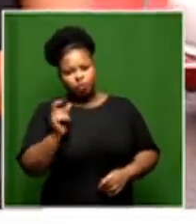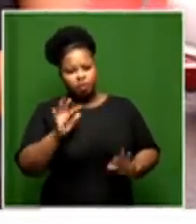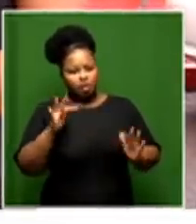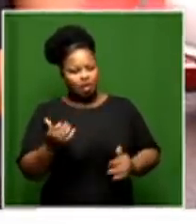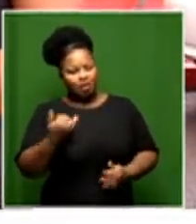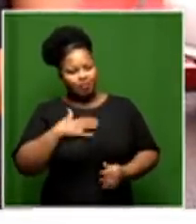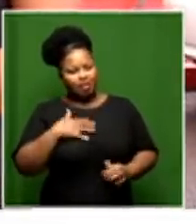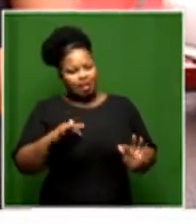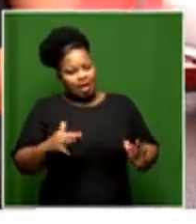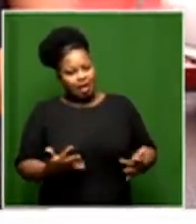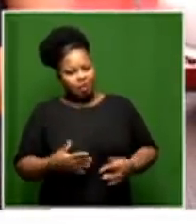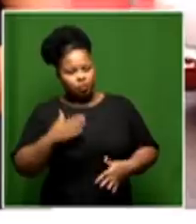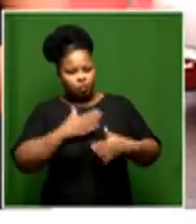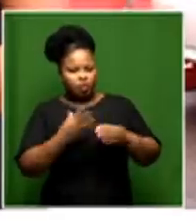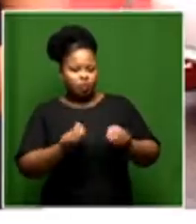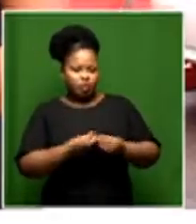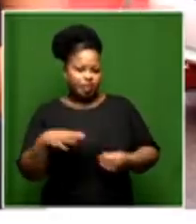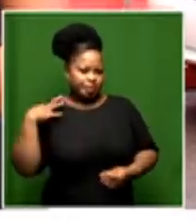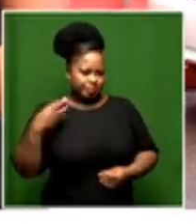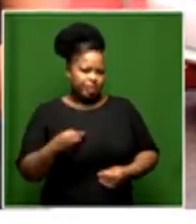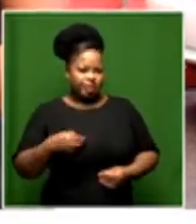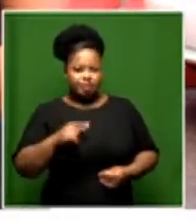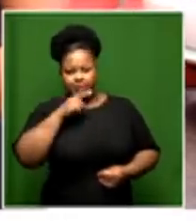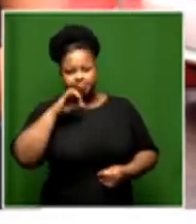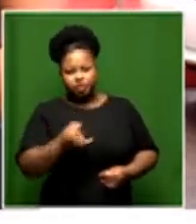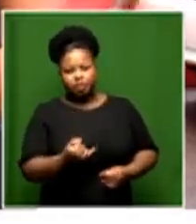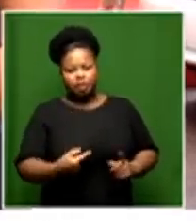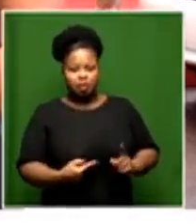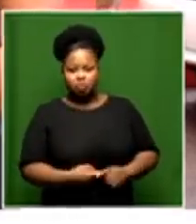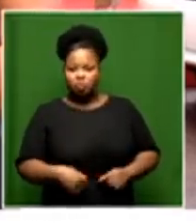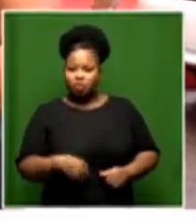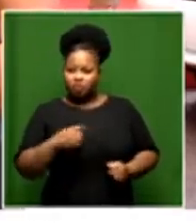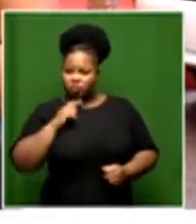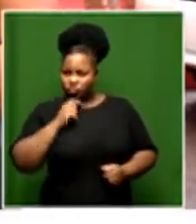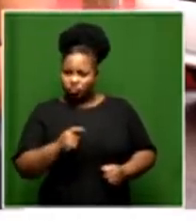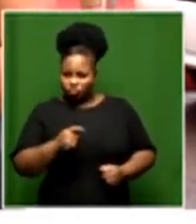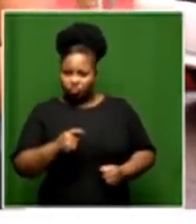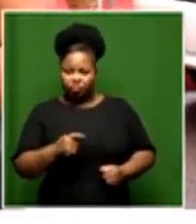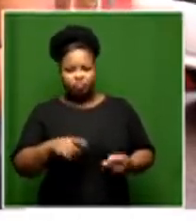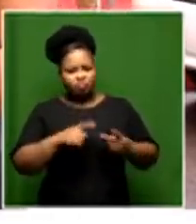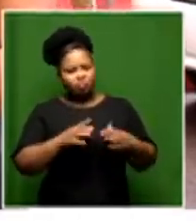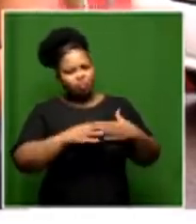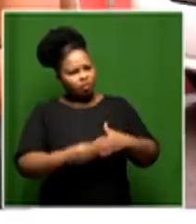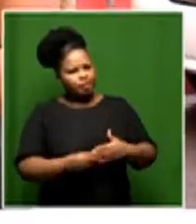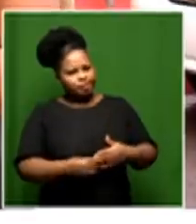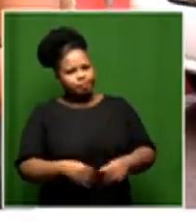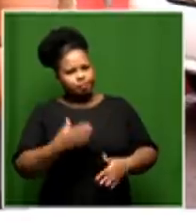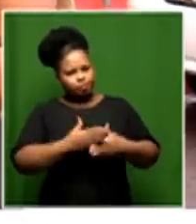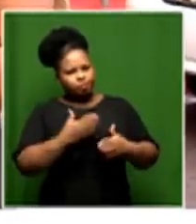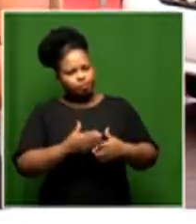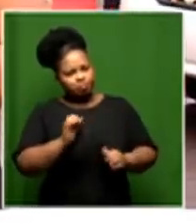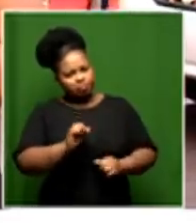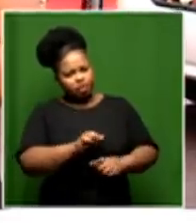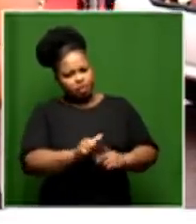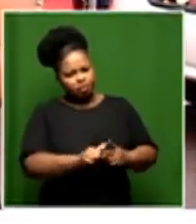was like working with Minister Mthembu in the presidency, and if he actually gave you space to lead and to actively perform your functions as a